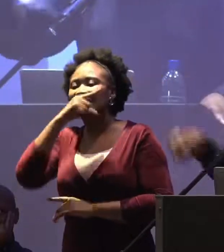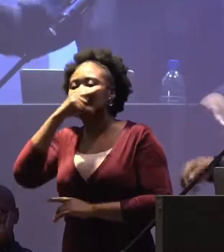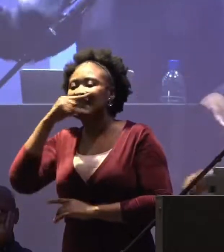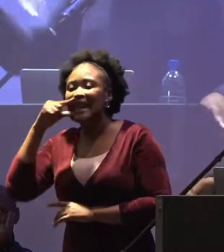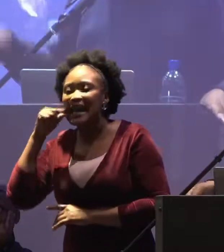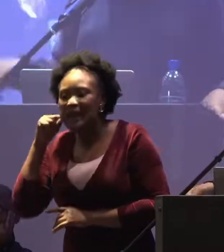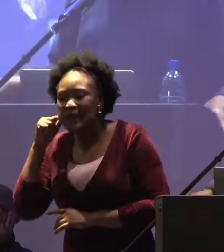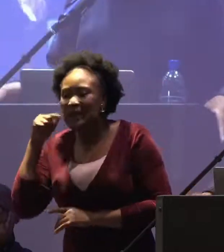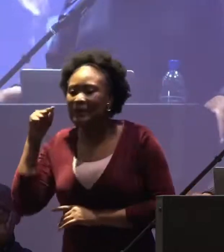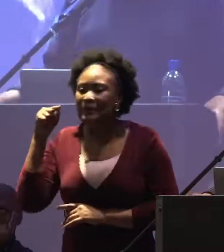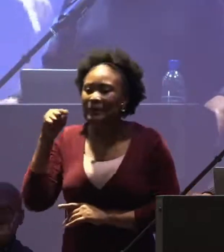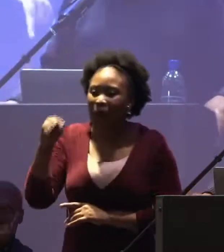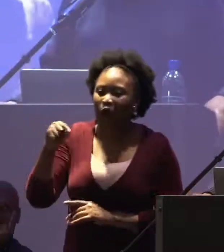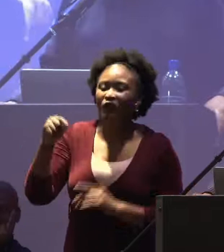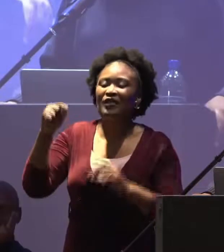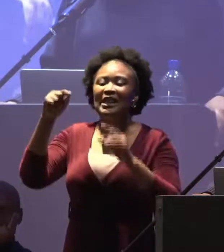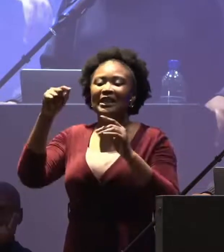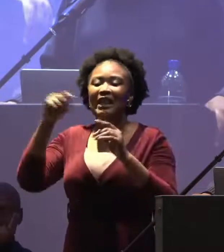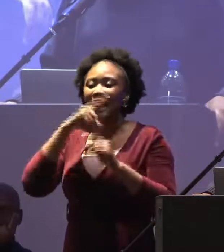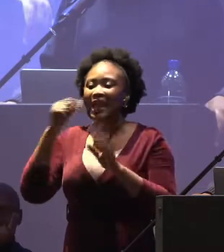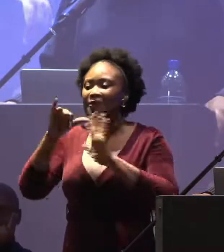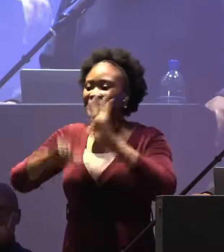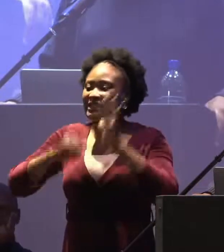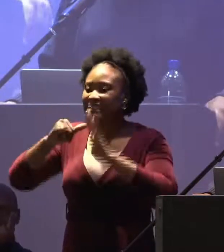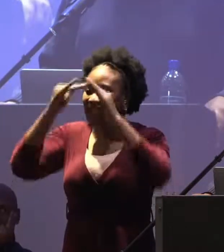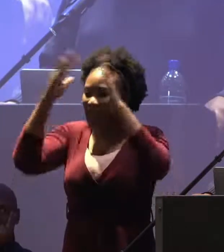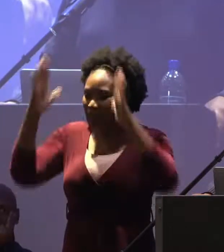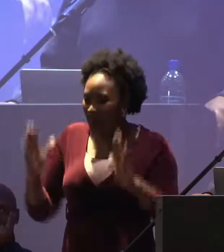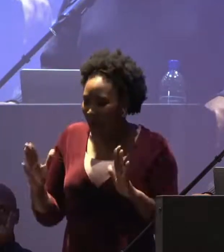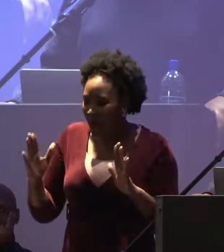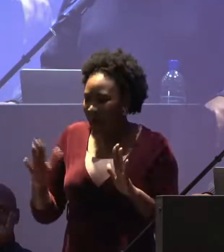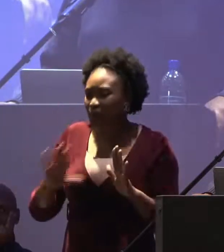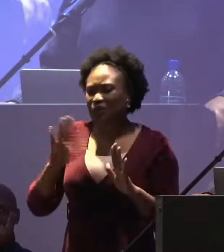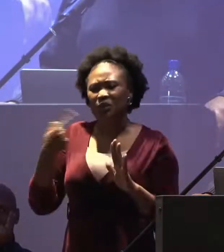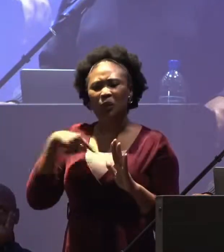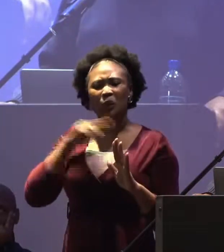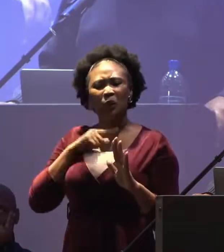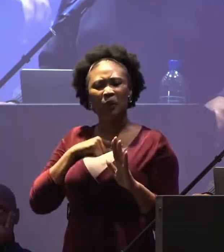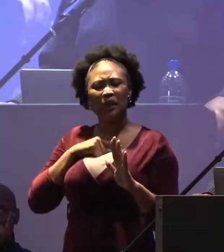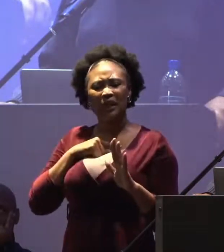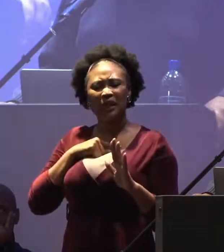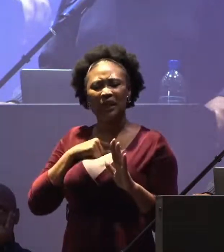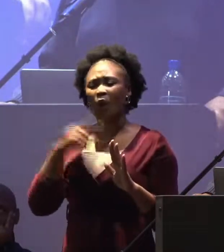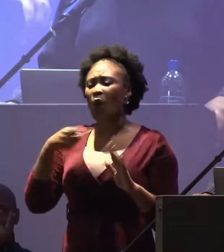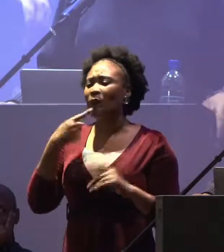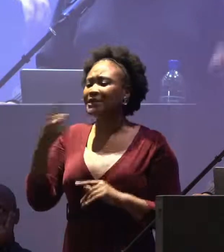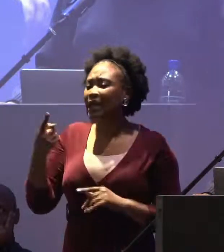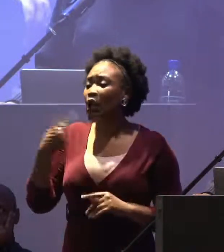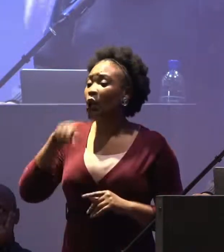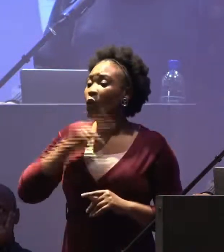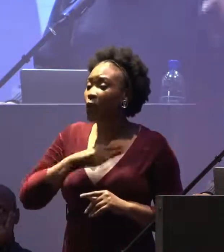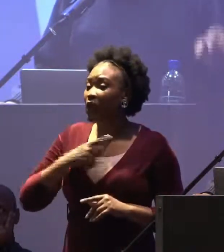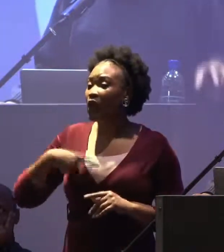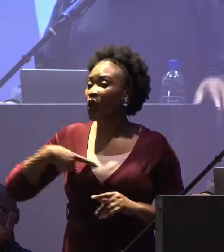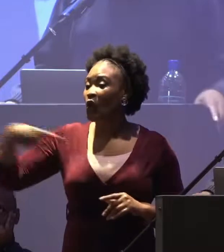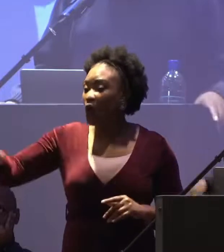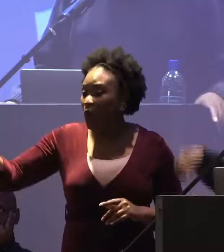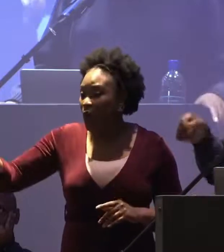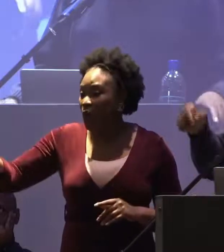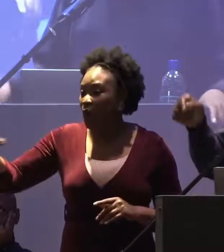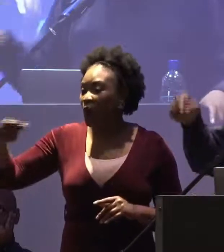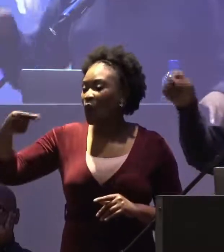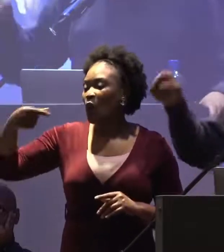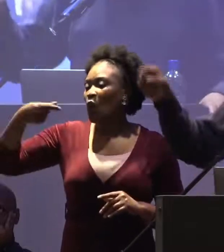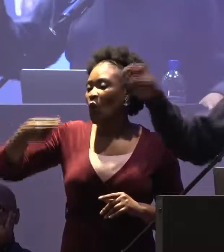the cinema. So we'd go, I'm going to Kudu